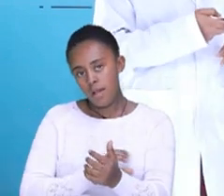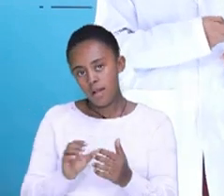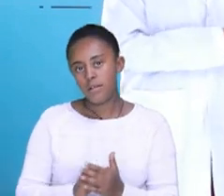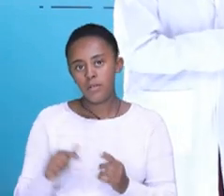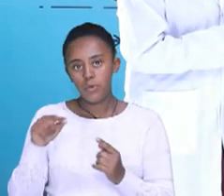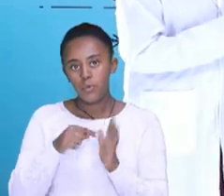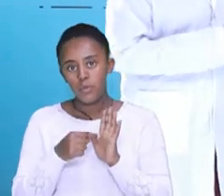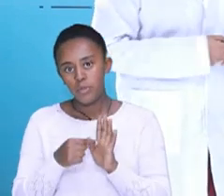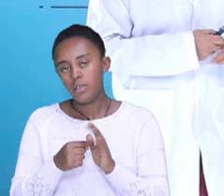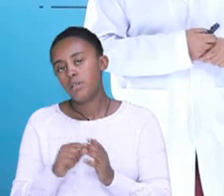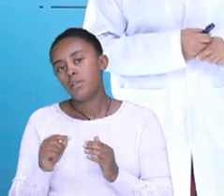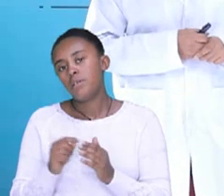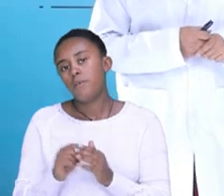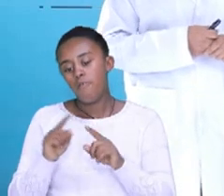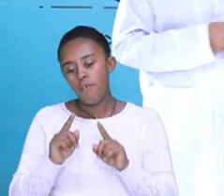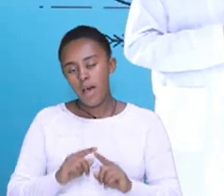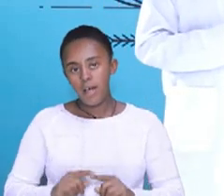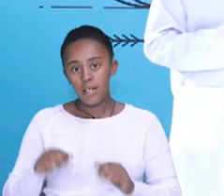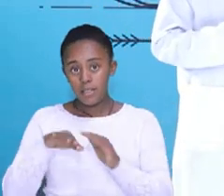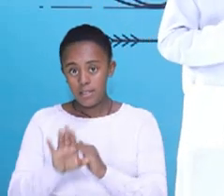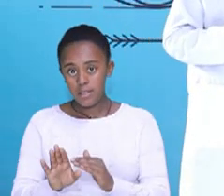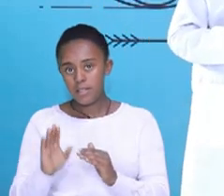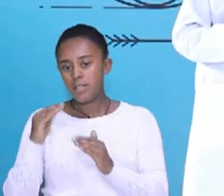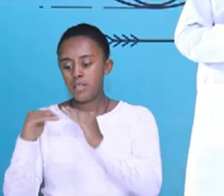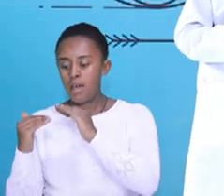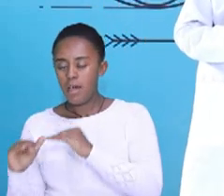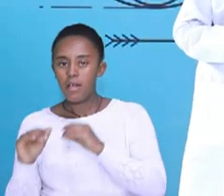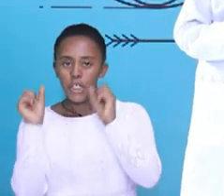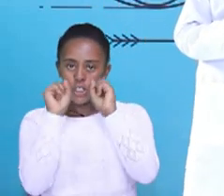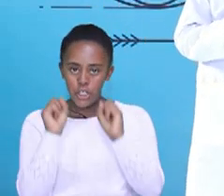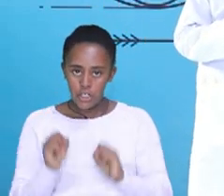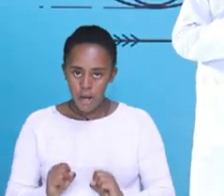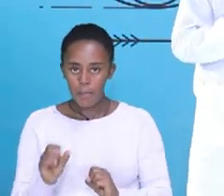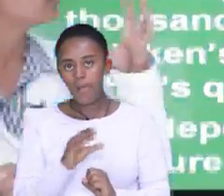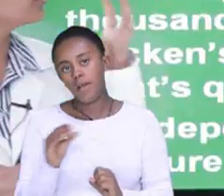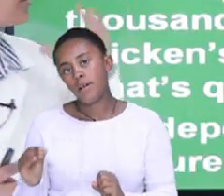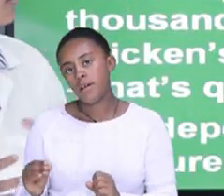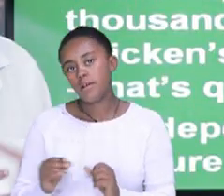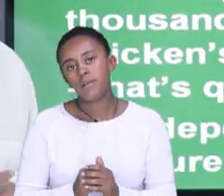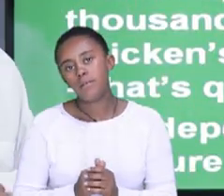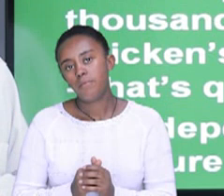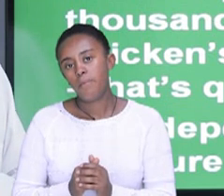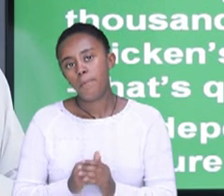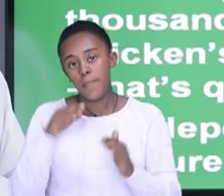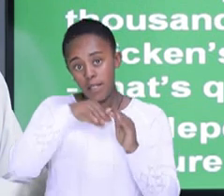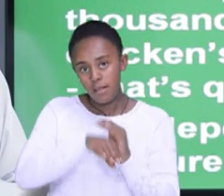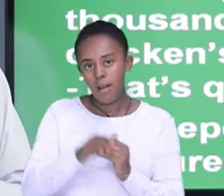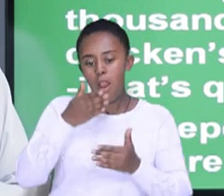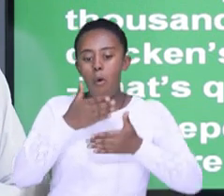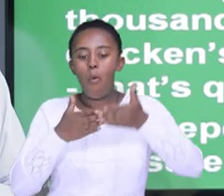to indicate that cells vary in their size, shape, and in their